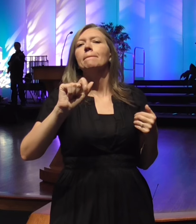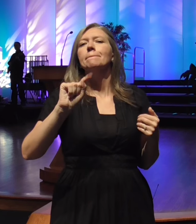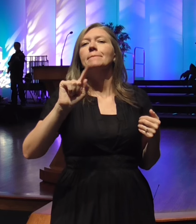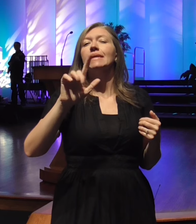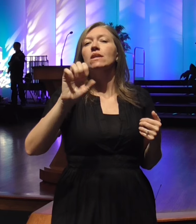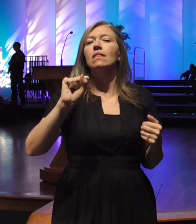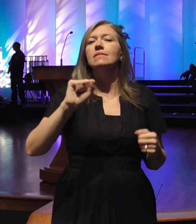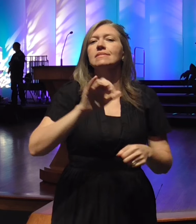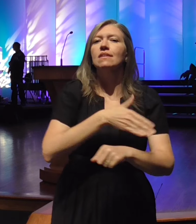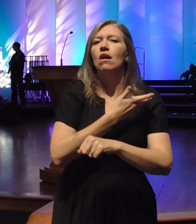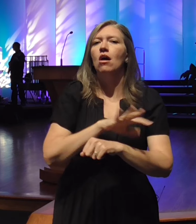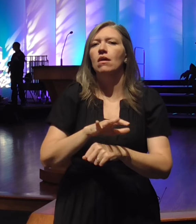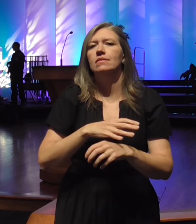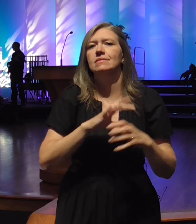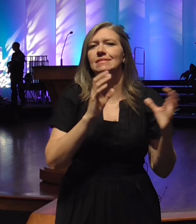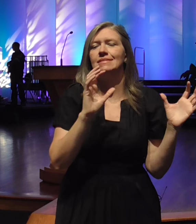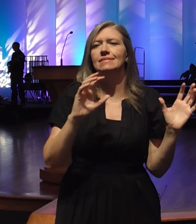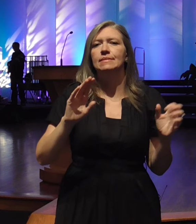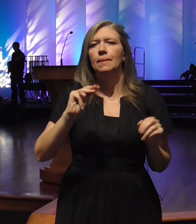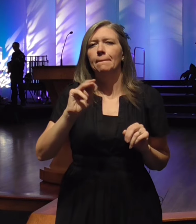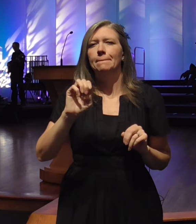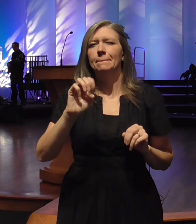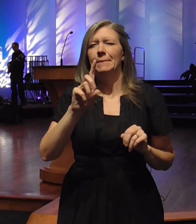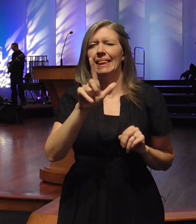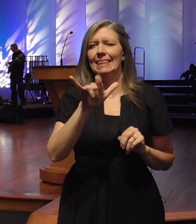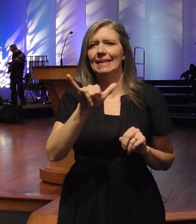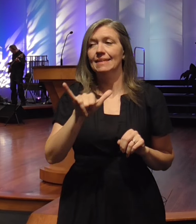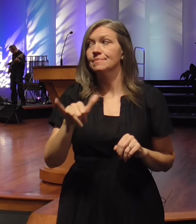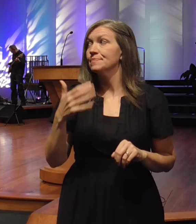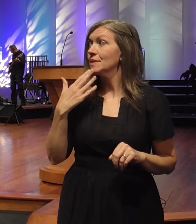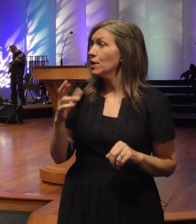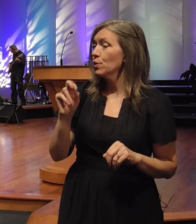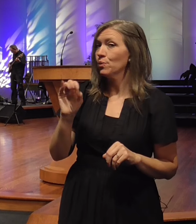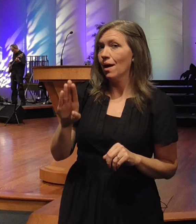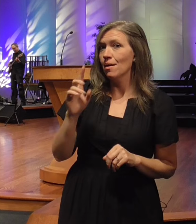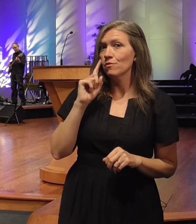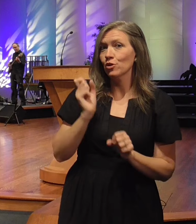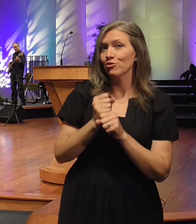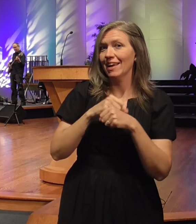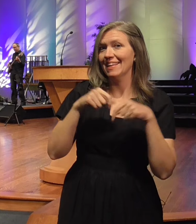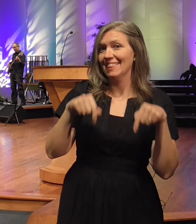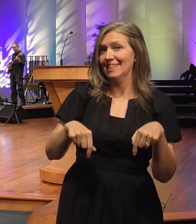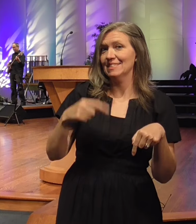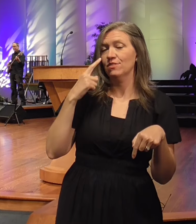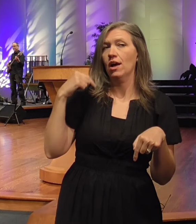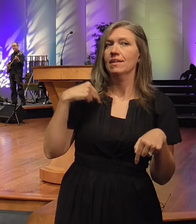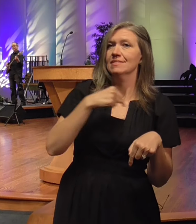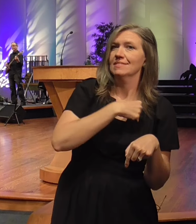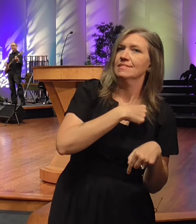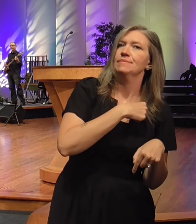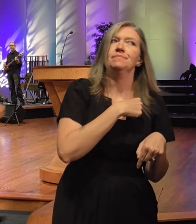and all that I circulate. And on behalf of him, we've got a Beatles medley for you, Josh.